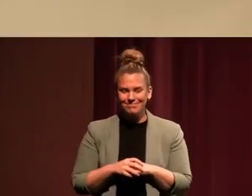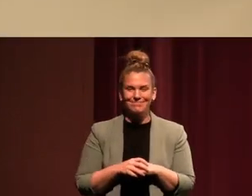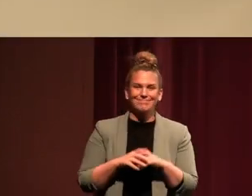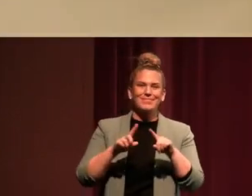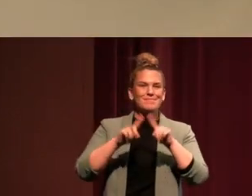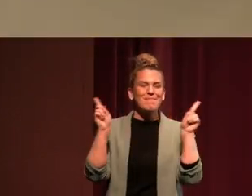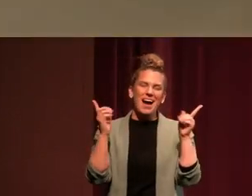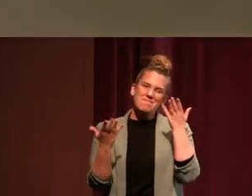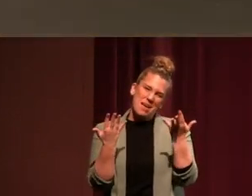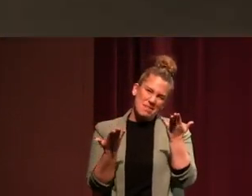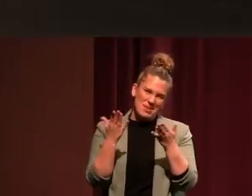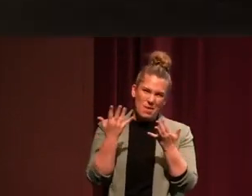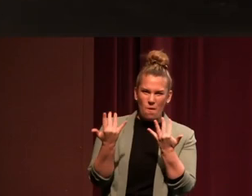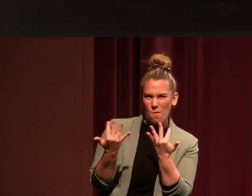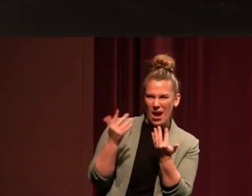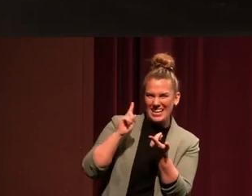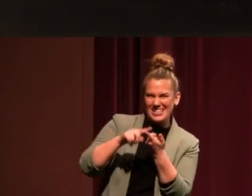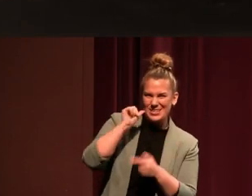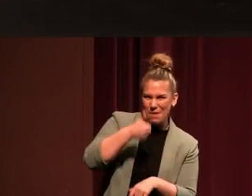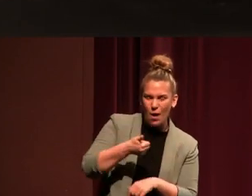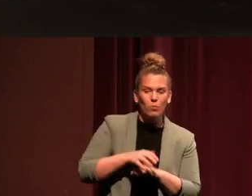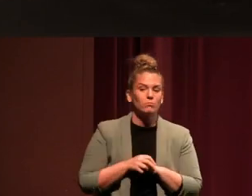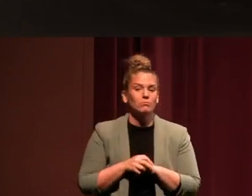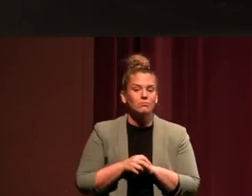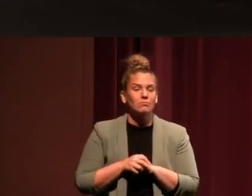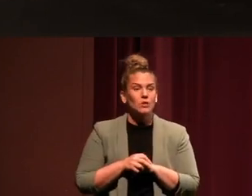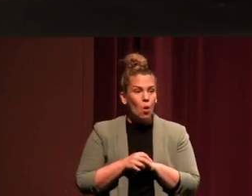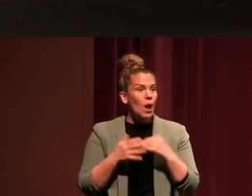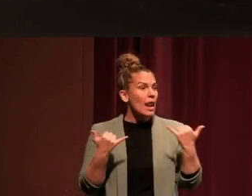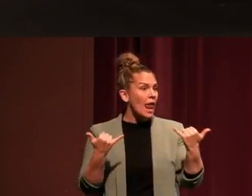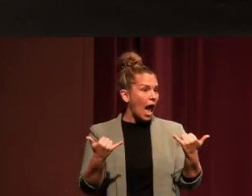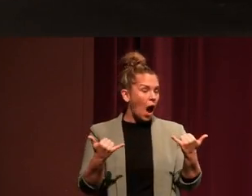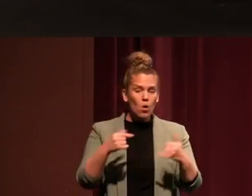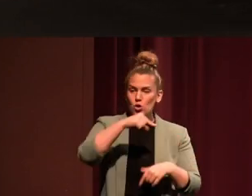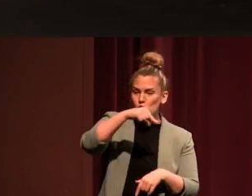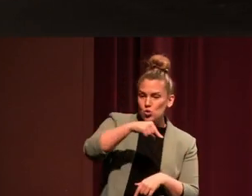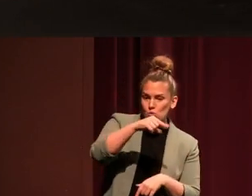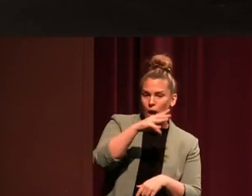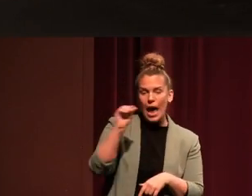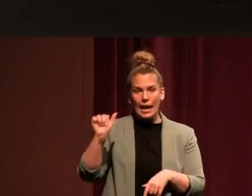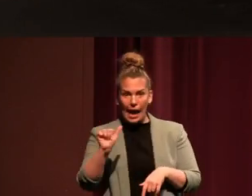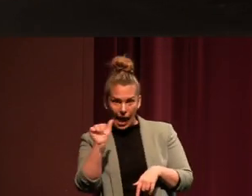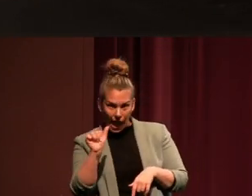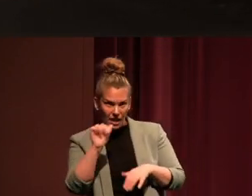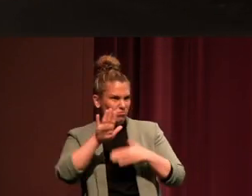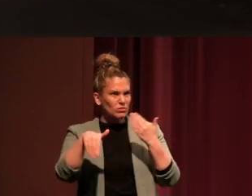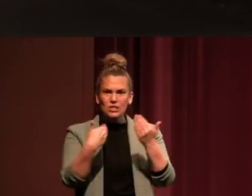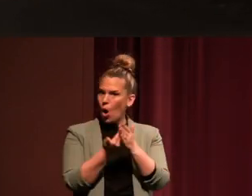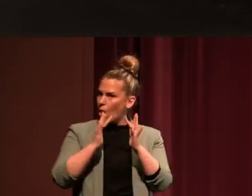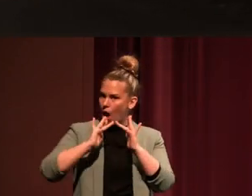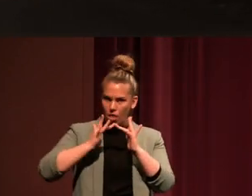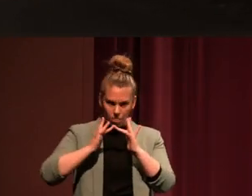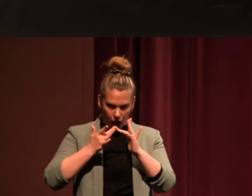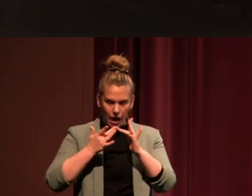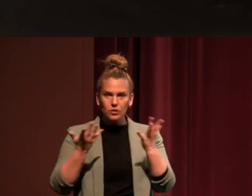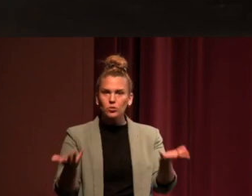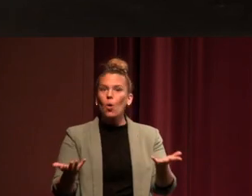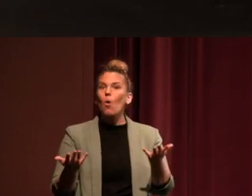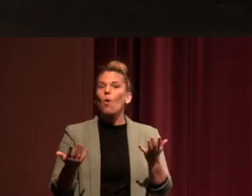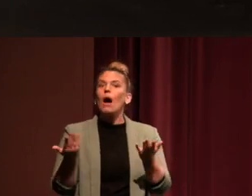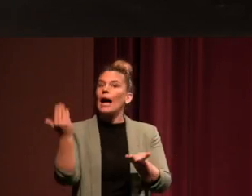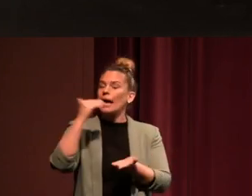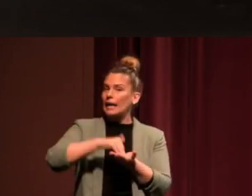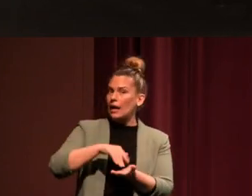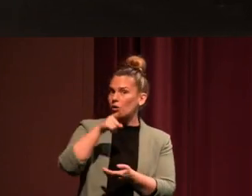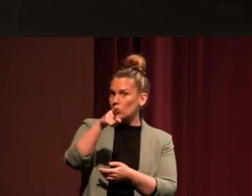might have to wait until tomorrow. So yeah, we're going to do our Q&A, which is all online. So once again, if